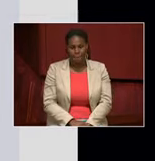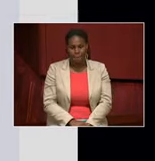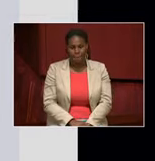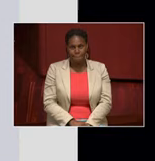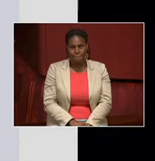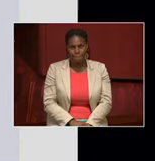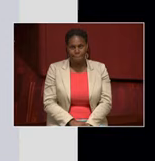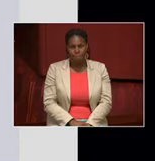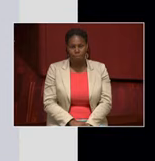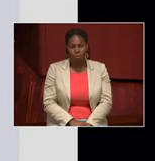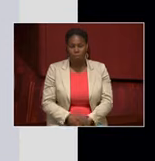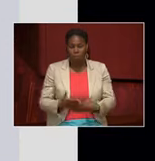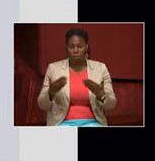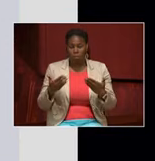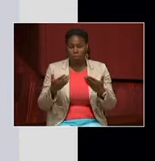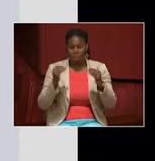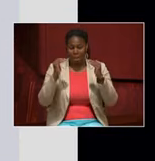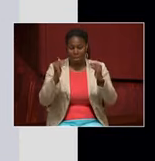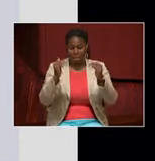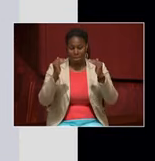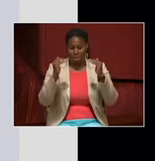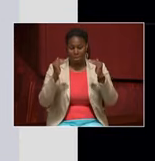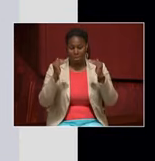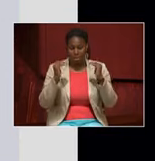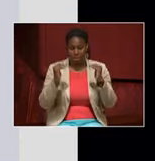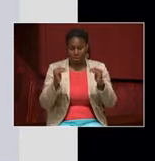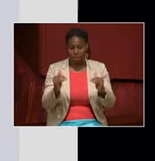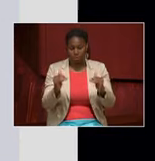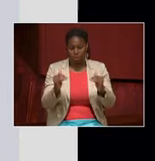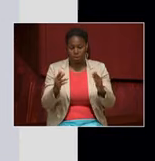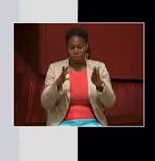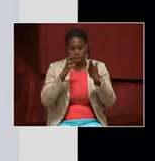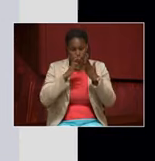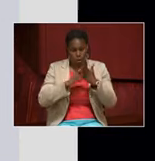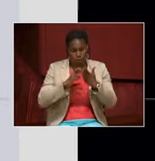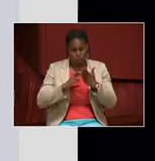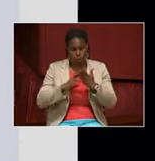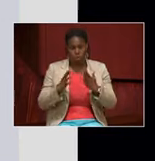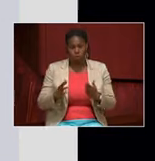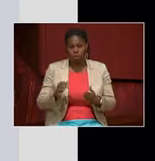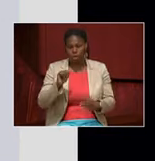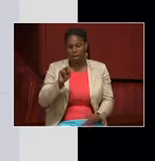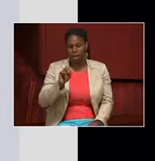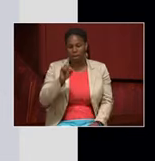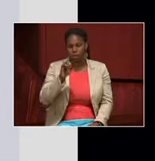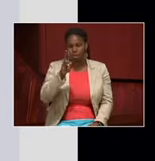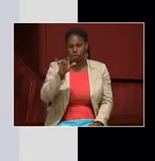The next level we're going to look at is the Research Your Ancestry.